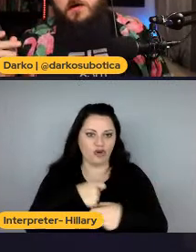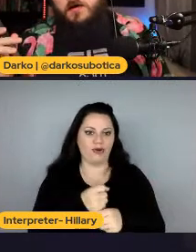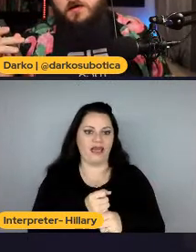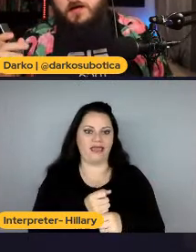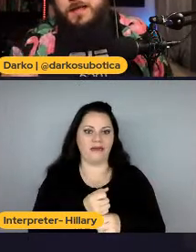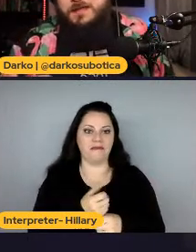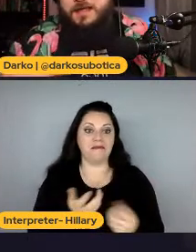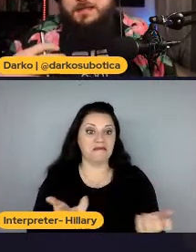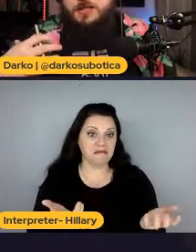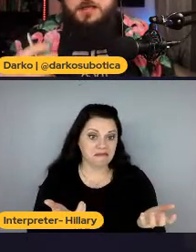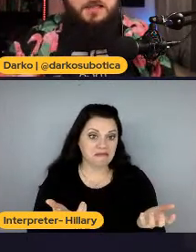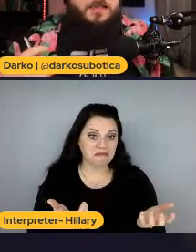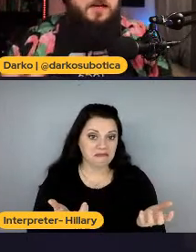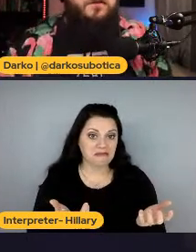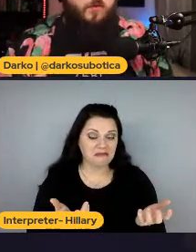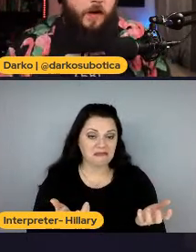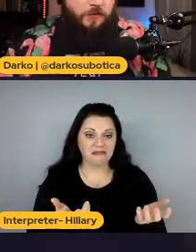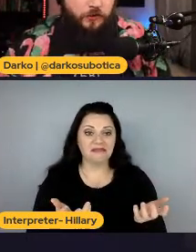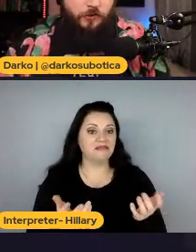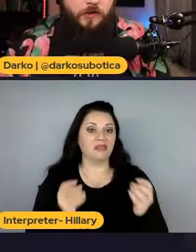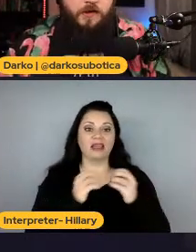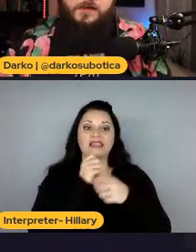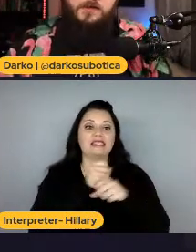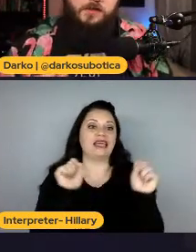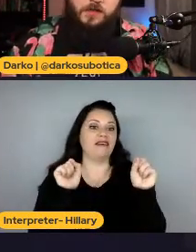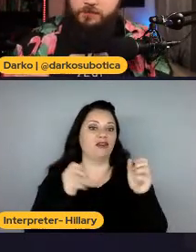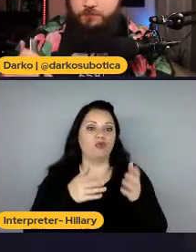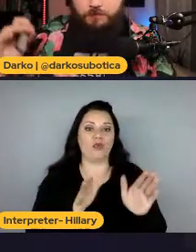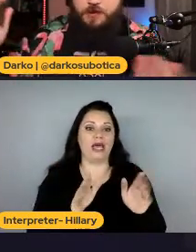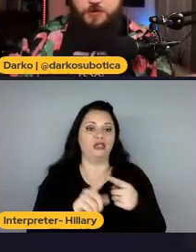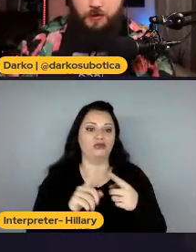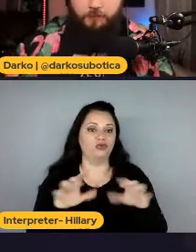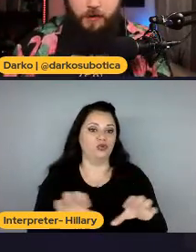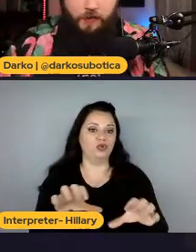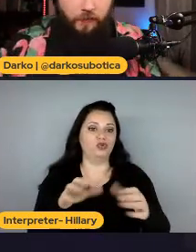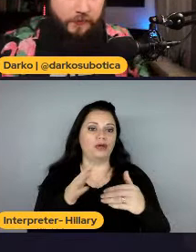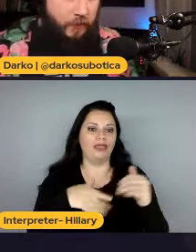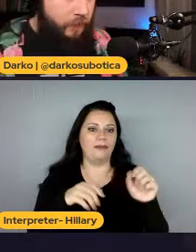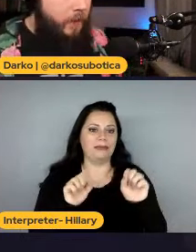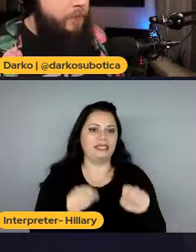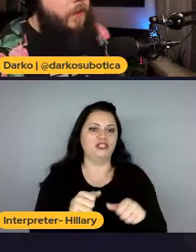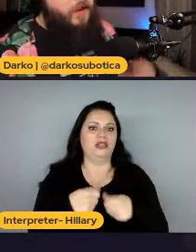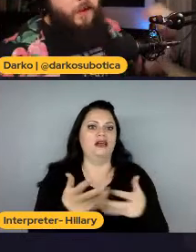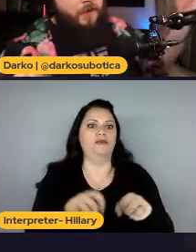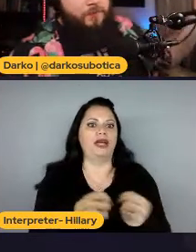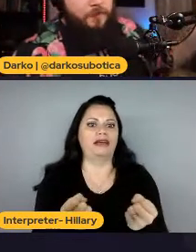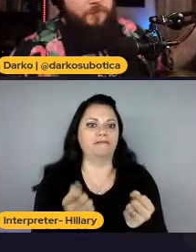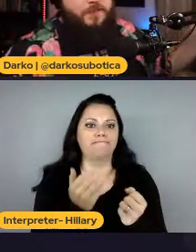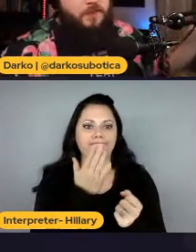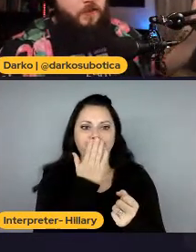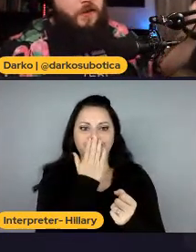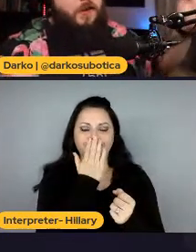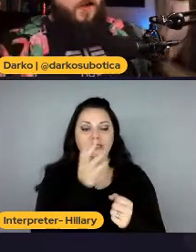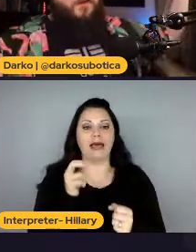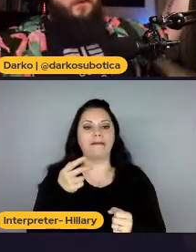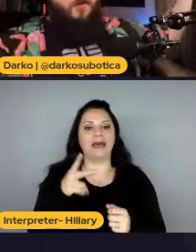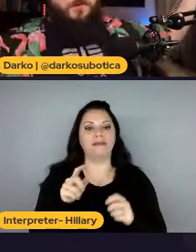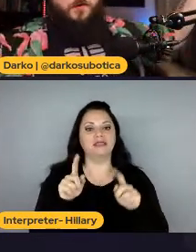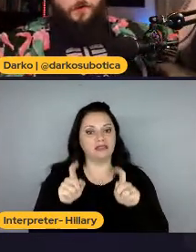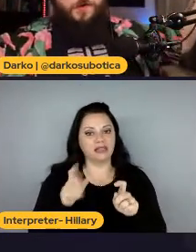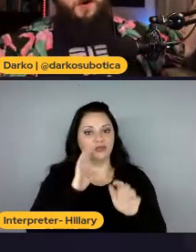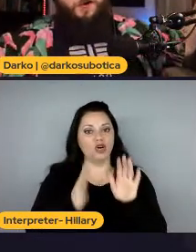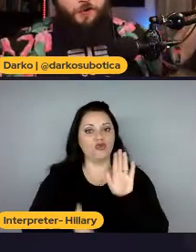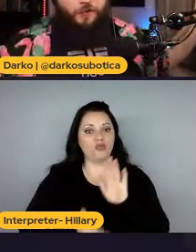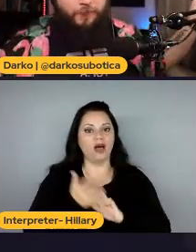So it's just a safer way to do things instead of potentially breaking things out there. And an npm tests are going to run, and